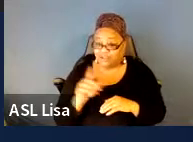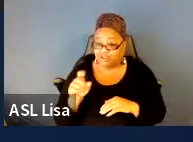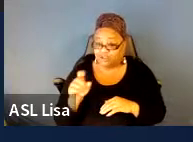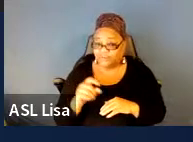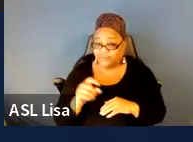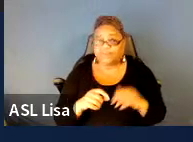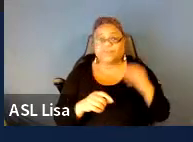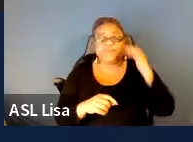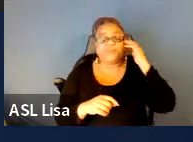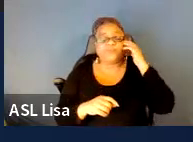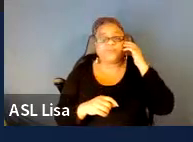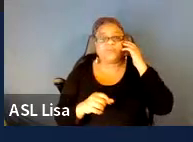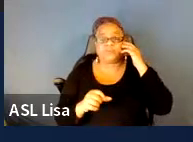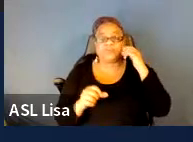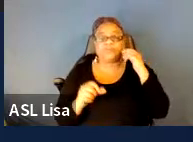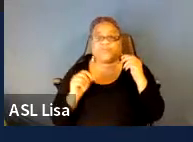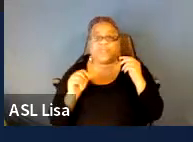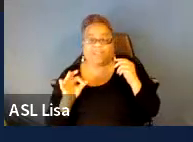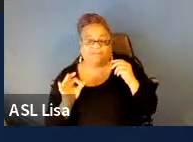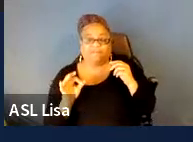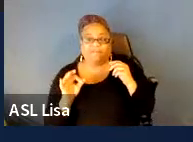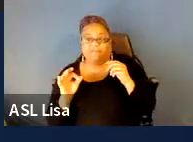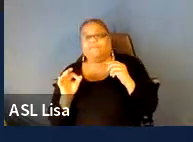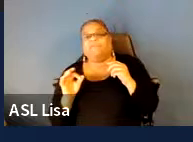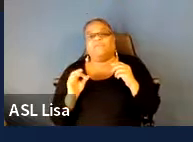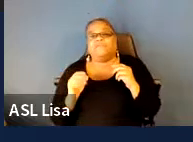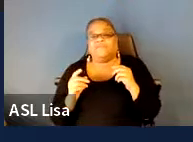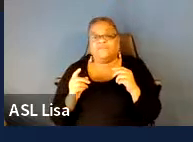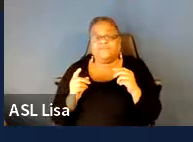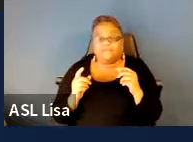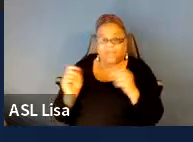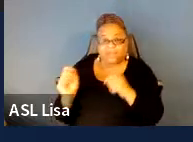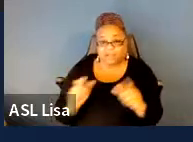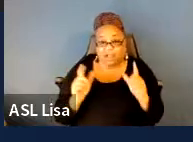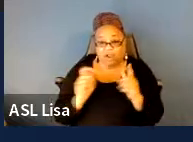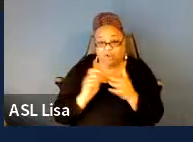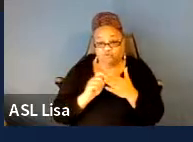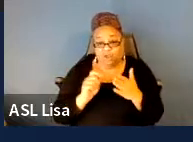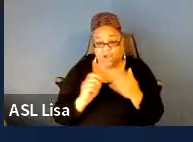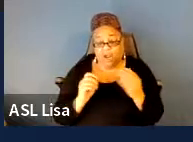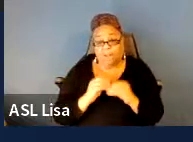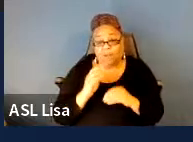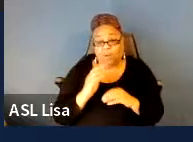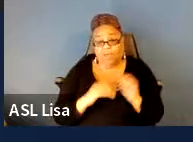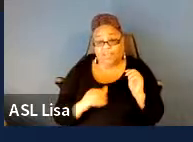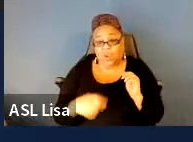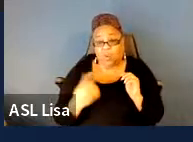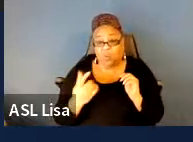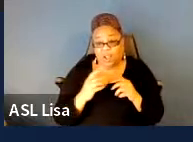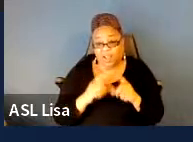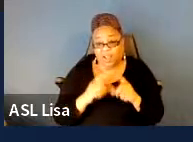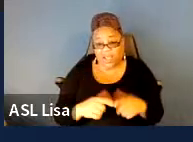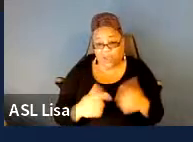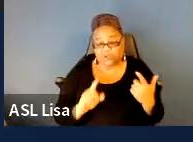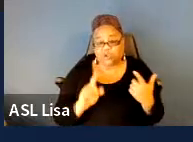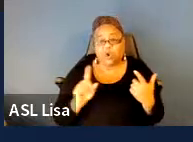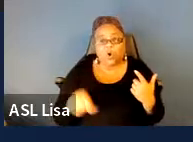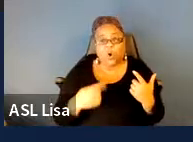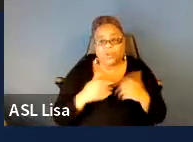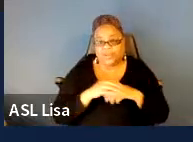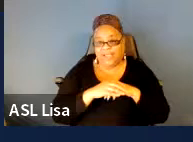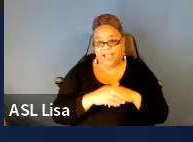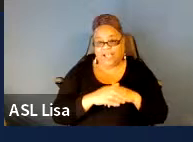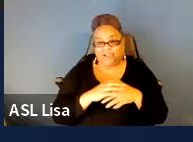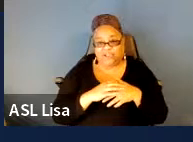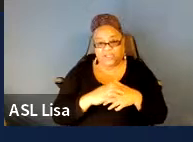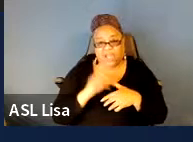Okay, so if a sign is written in more than one language, only the English content must comply with